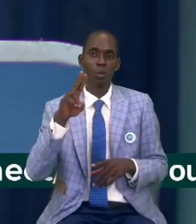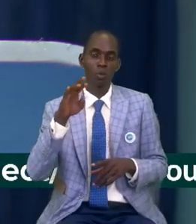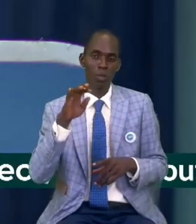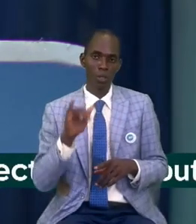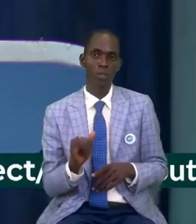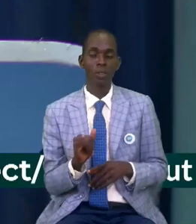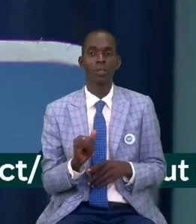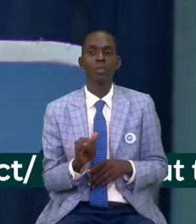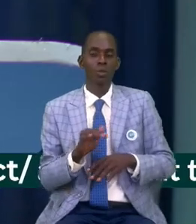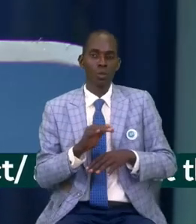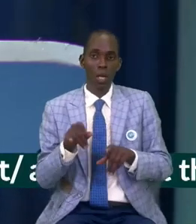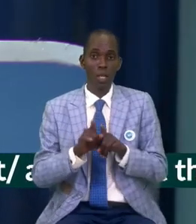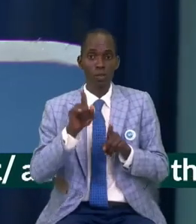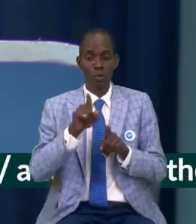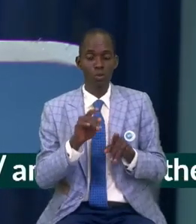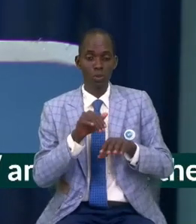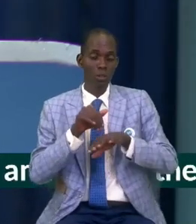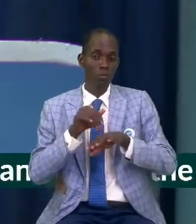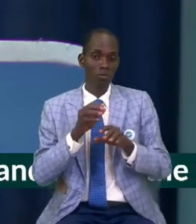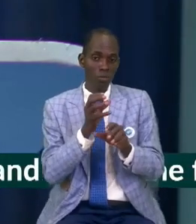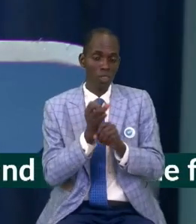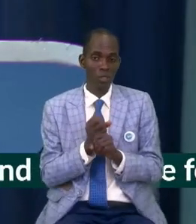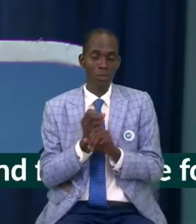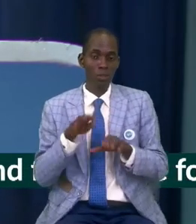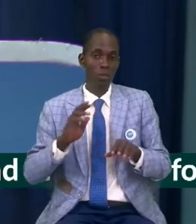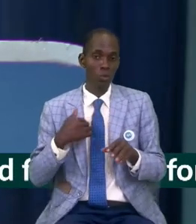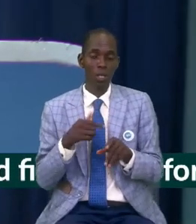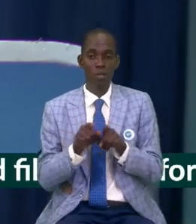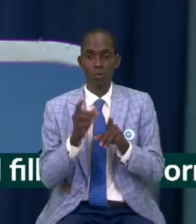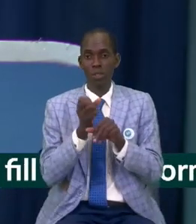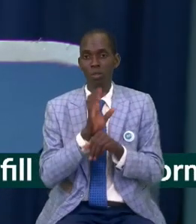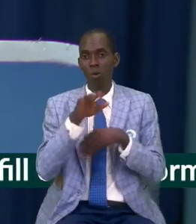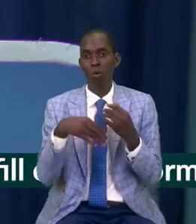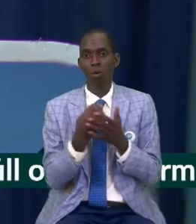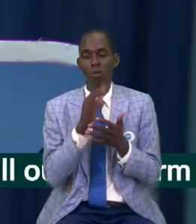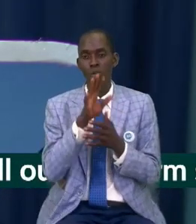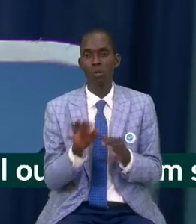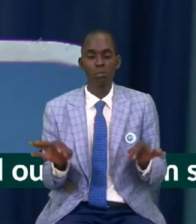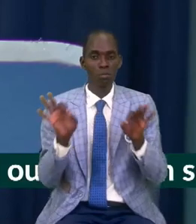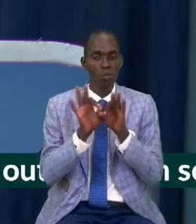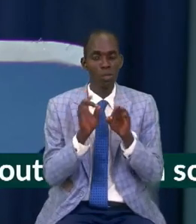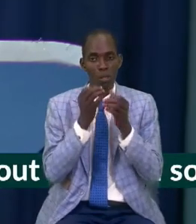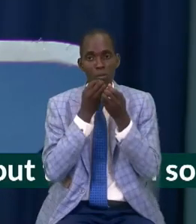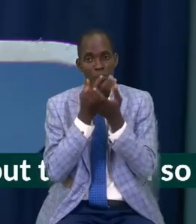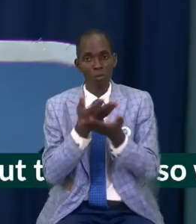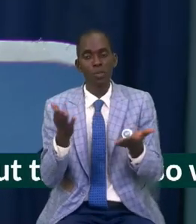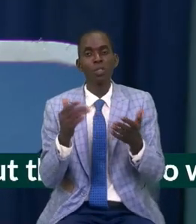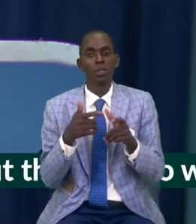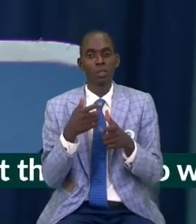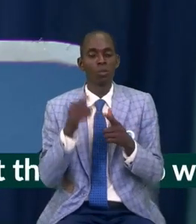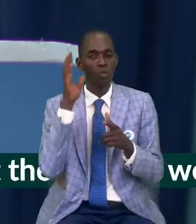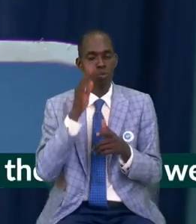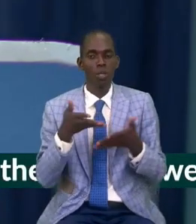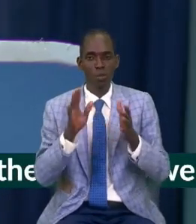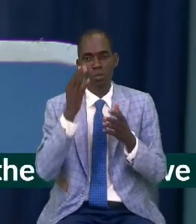detailed information on how the banquet will be. But for those who are resident in